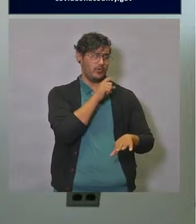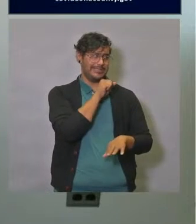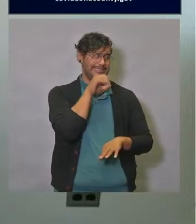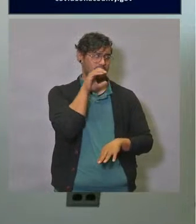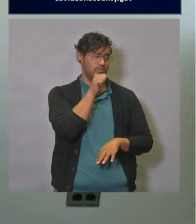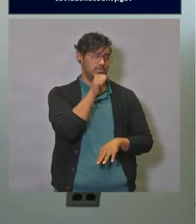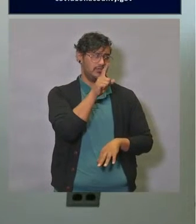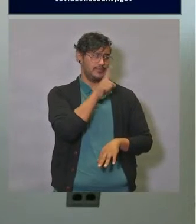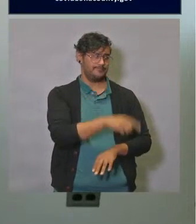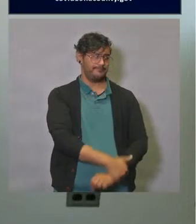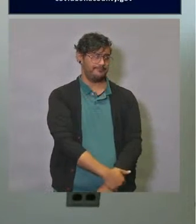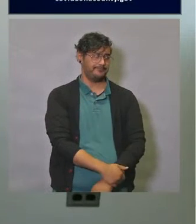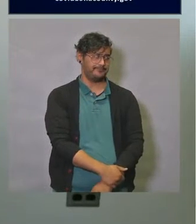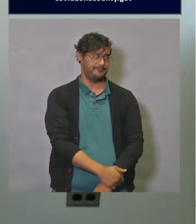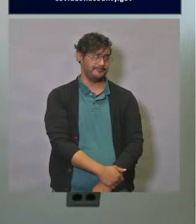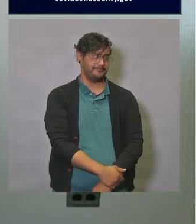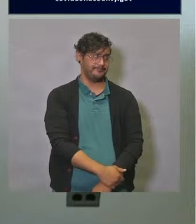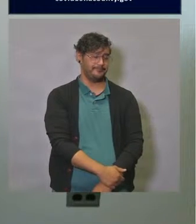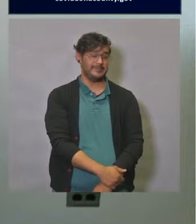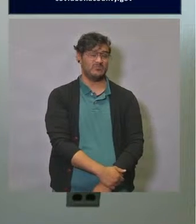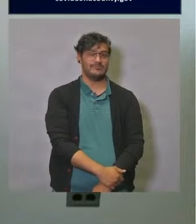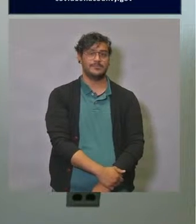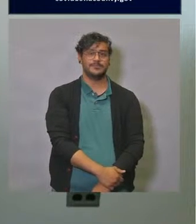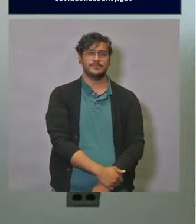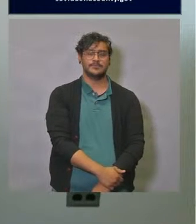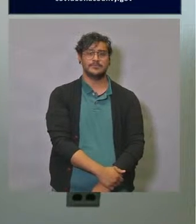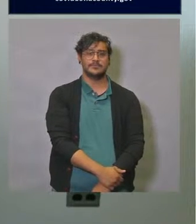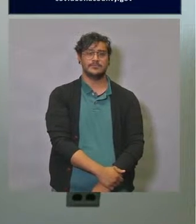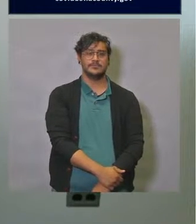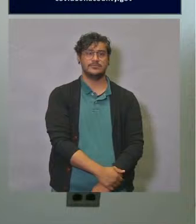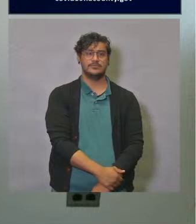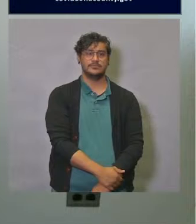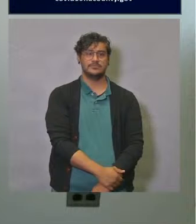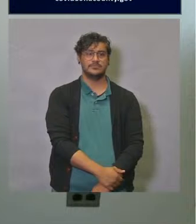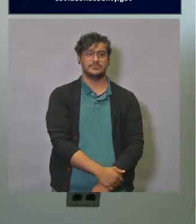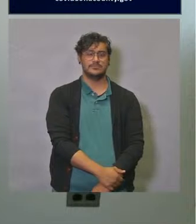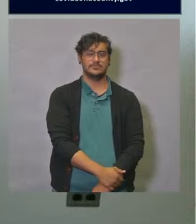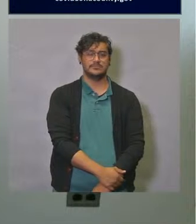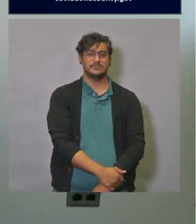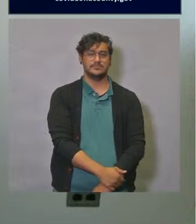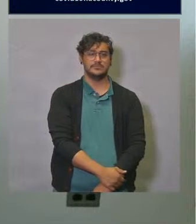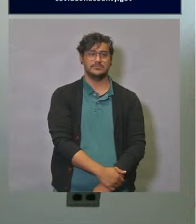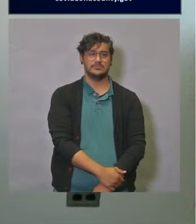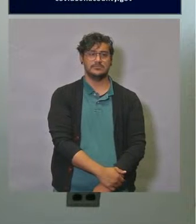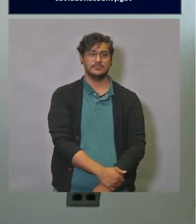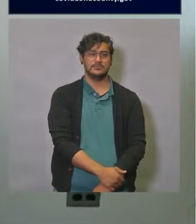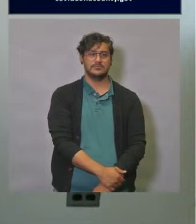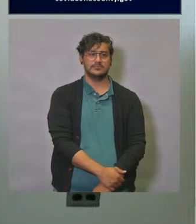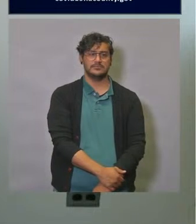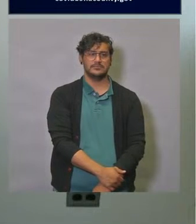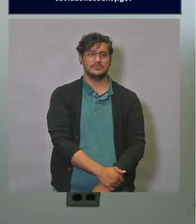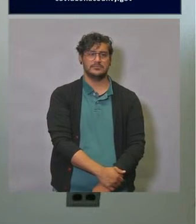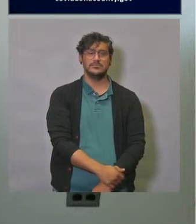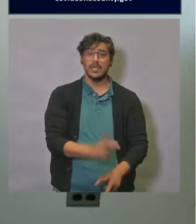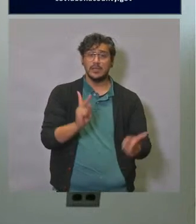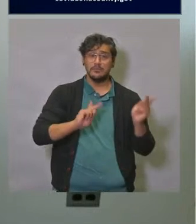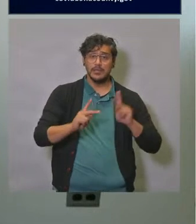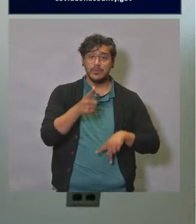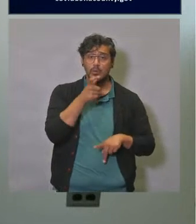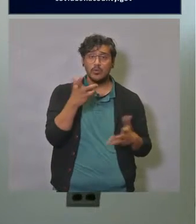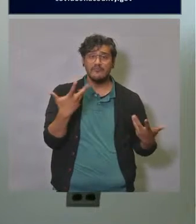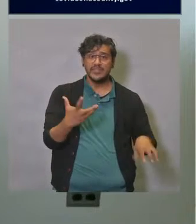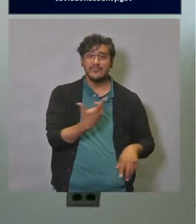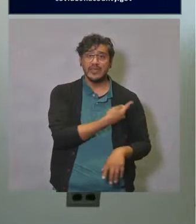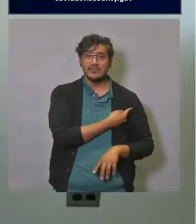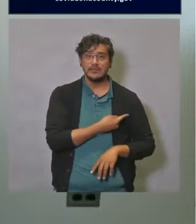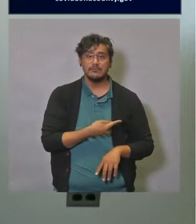after vaccinations began in that group. If you could clearly tell me what you think might people who are vaccinated